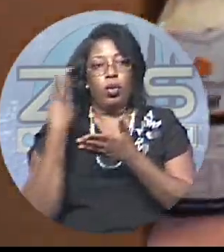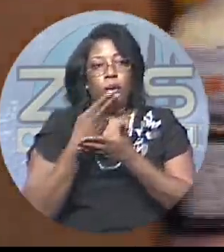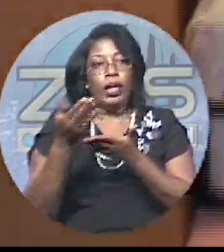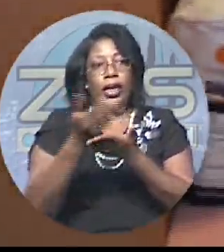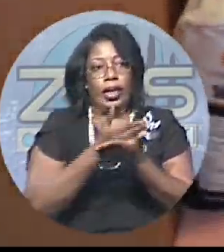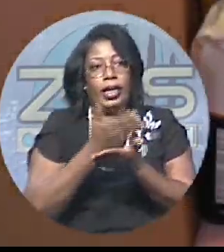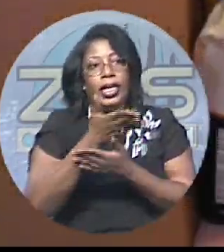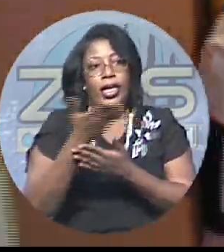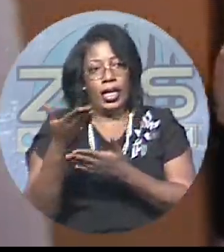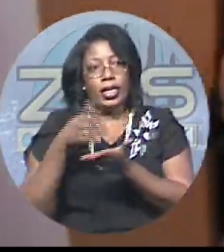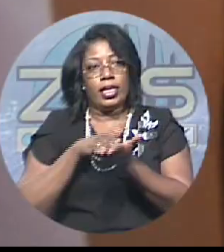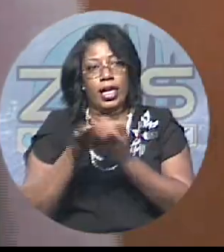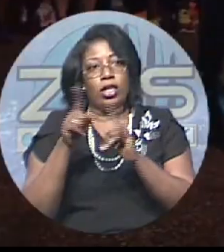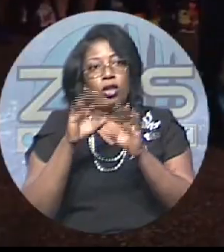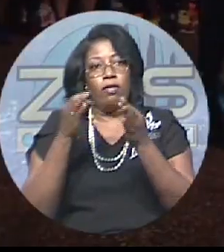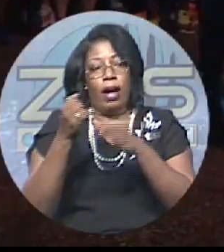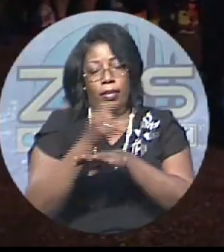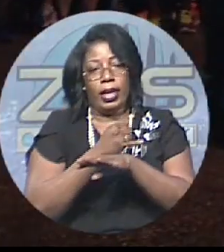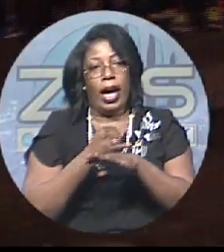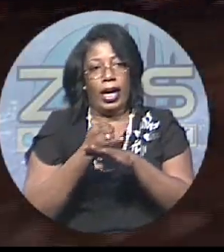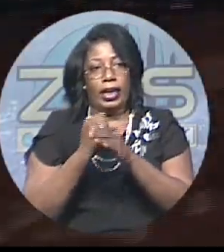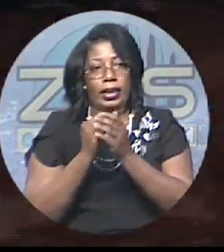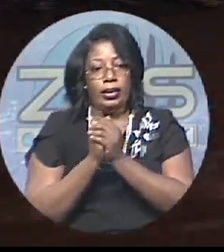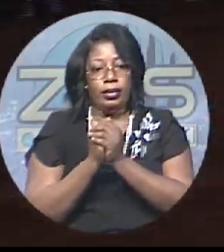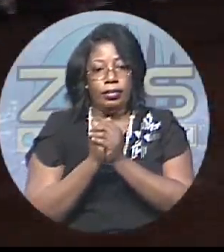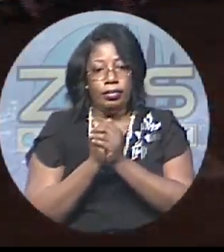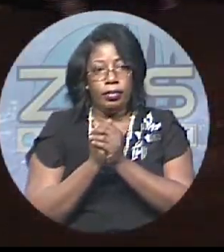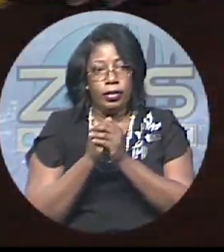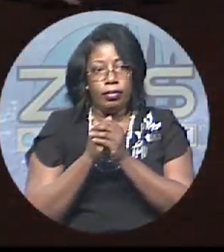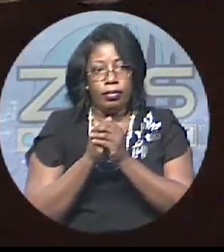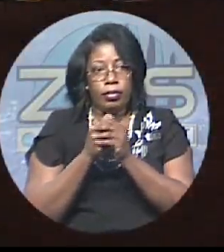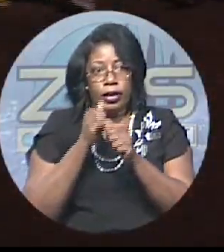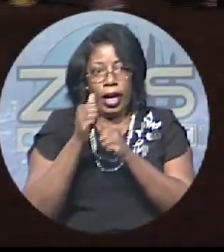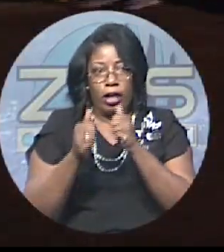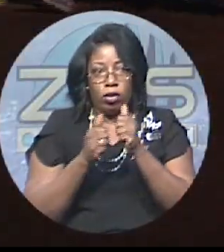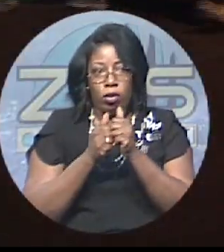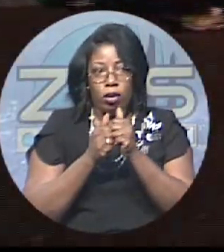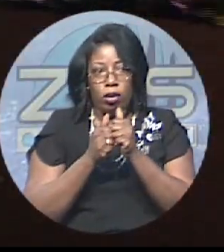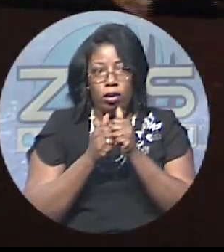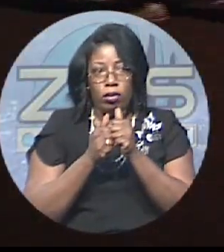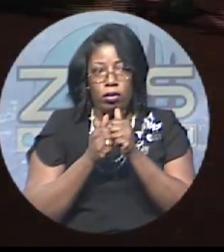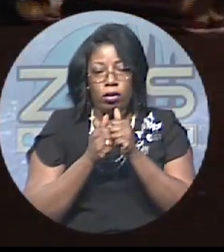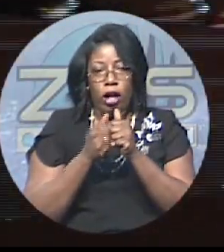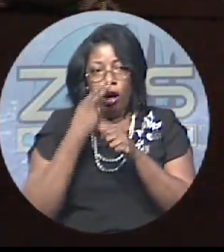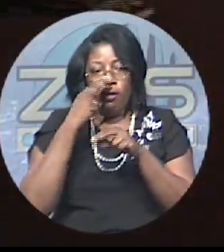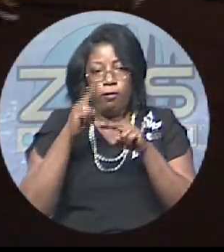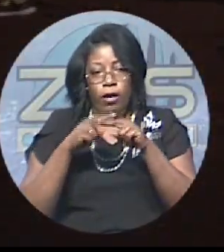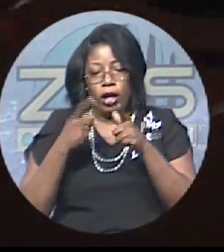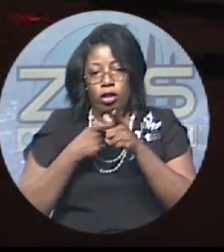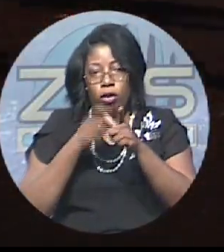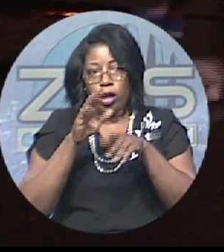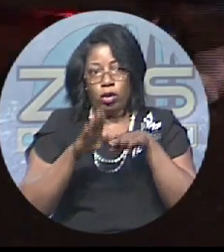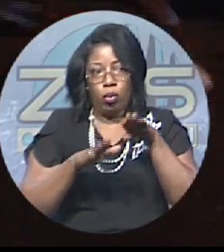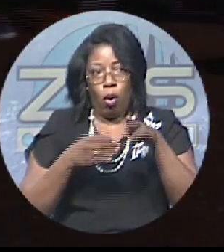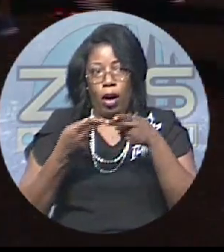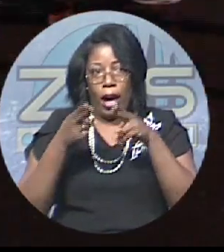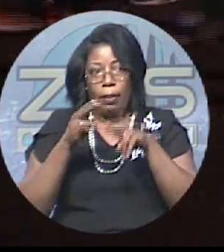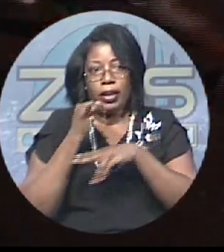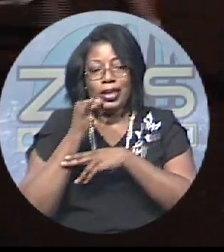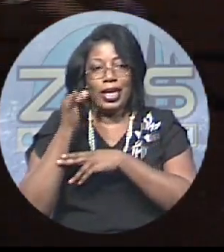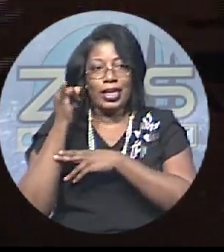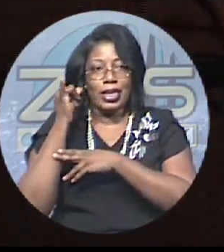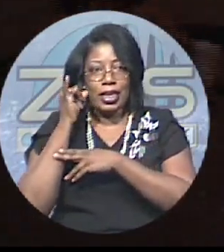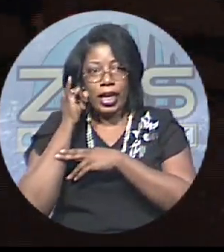stuff to send to the Family Islands. The 4th Annual First Caribbean International Bank Fun Run Walk for the Cure taking place